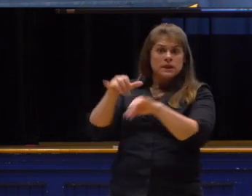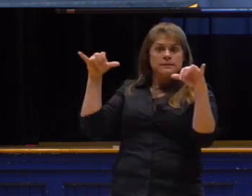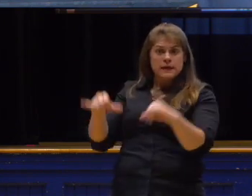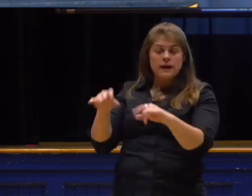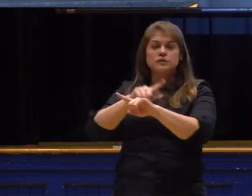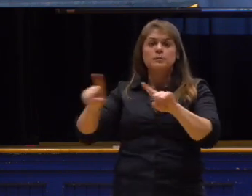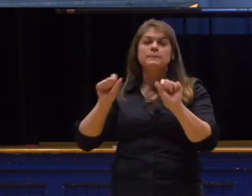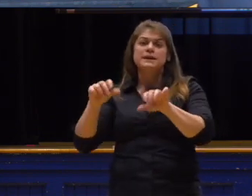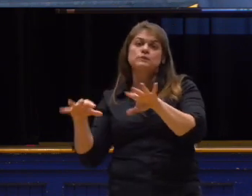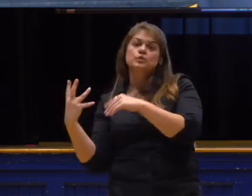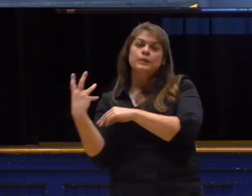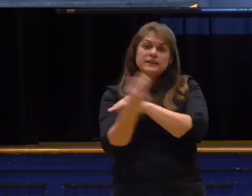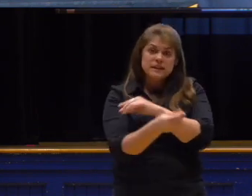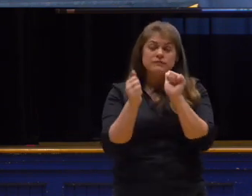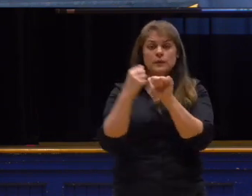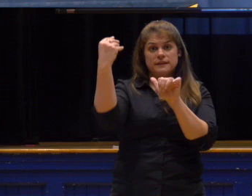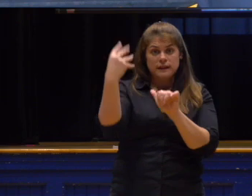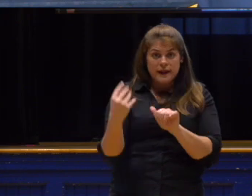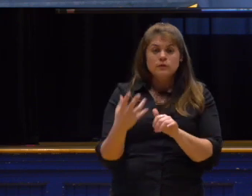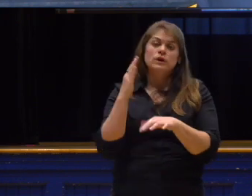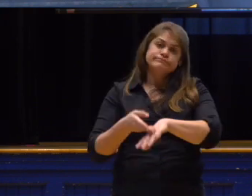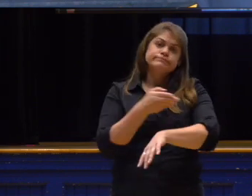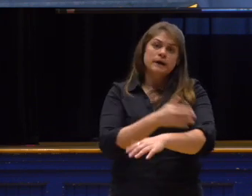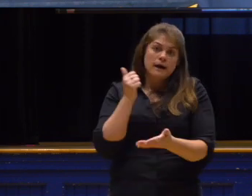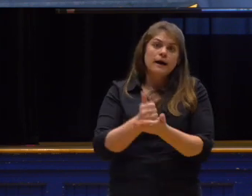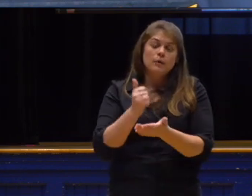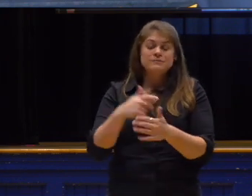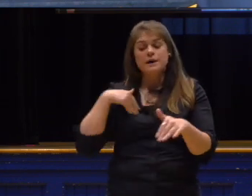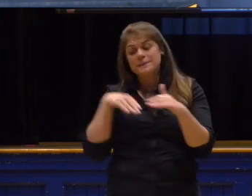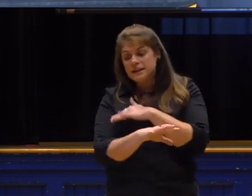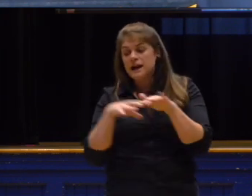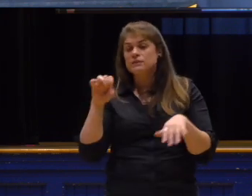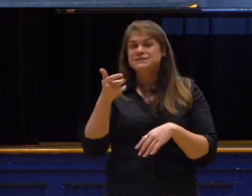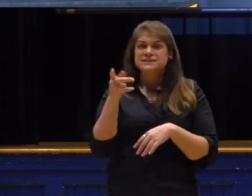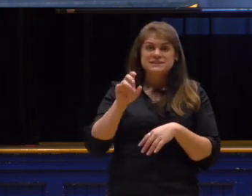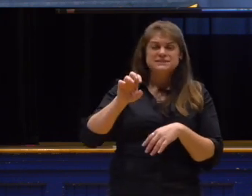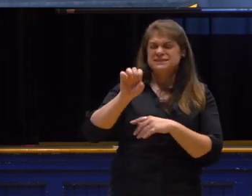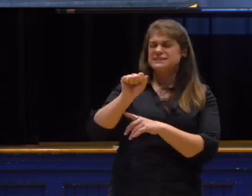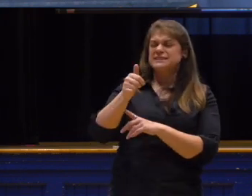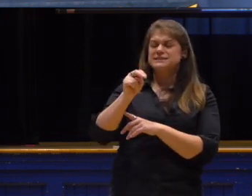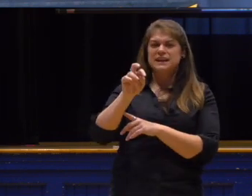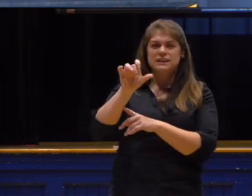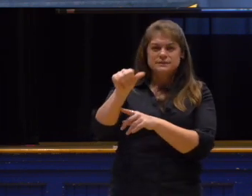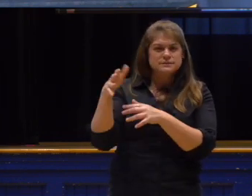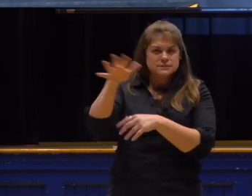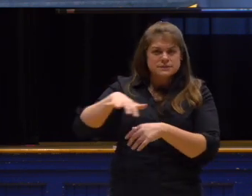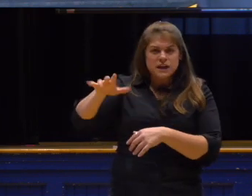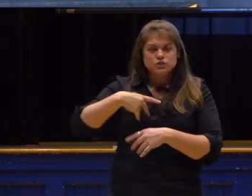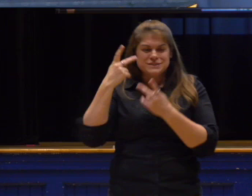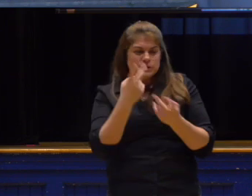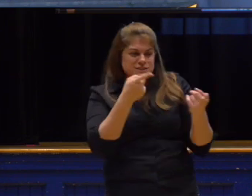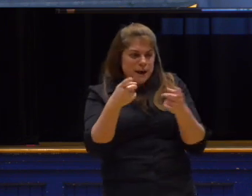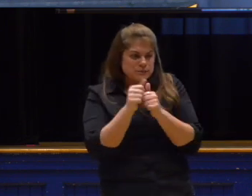there with a traffic signal is going to make life better. I come in and out of Santander, and you're looking at what's going up and down Sumner,